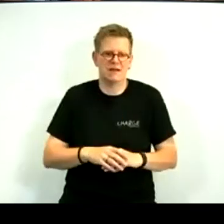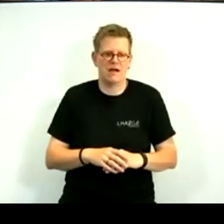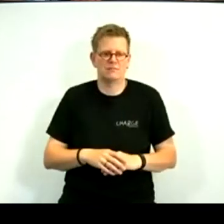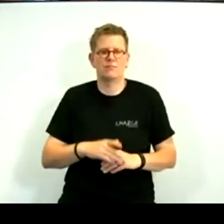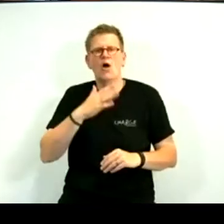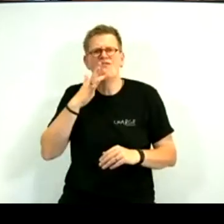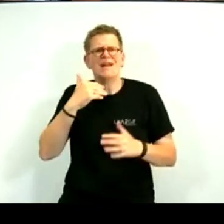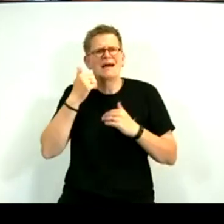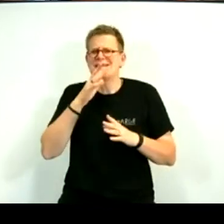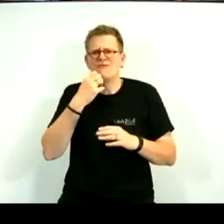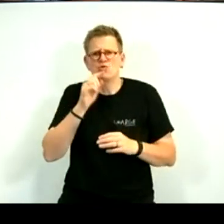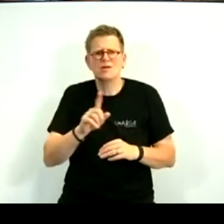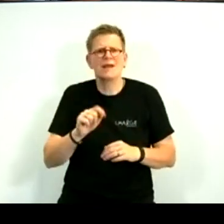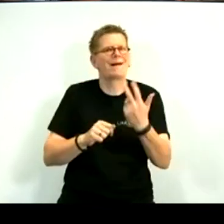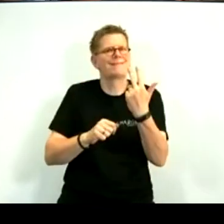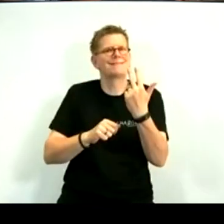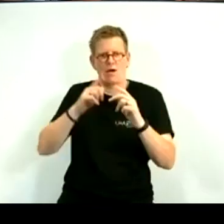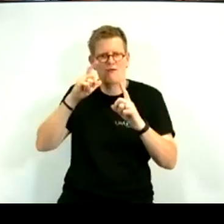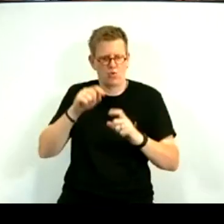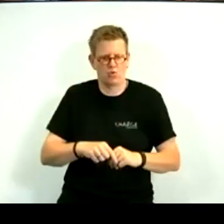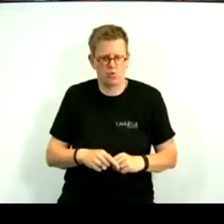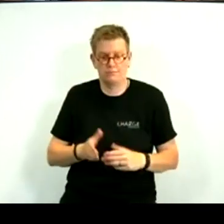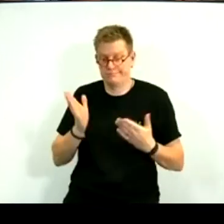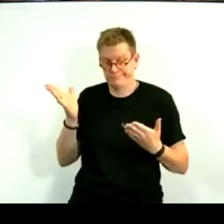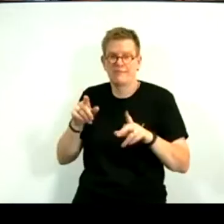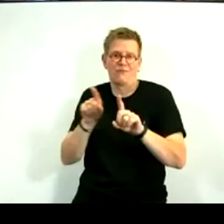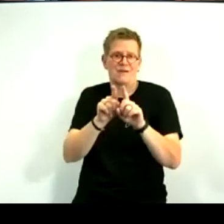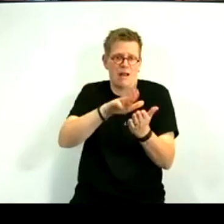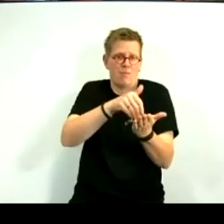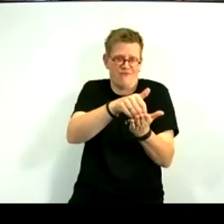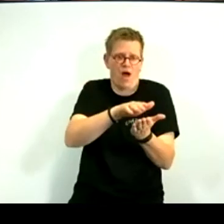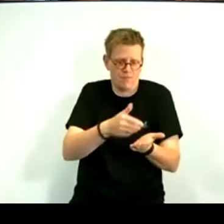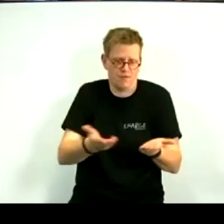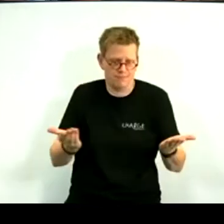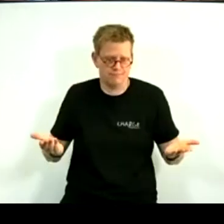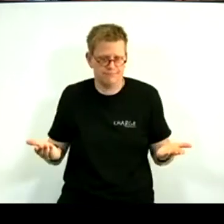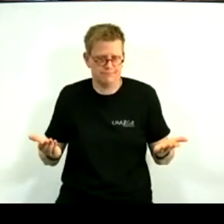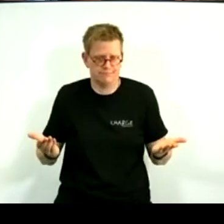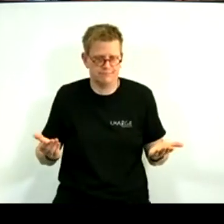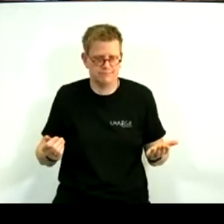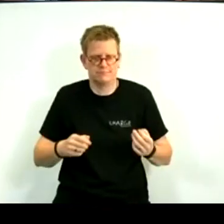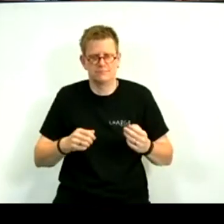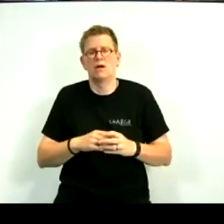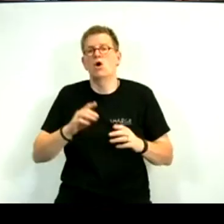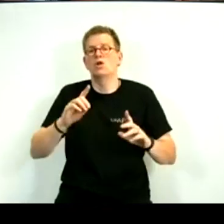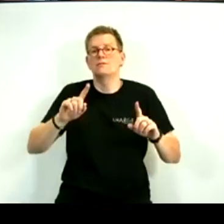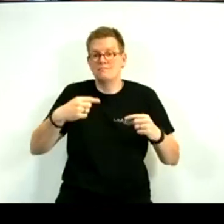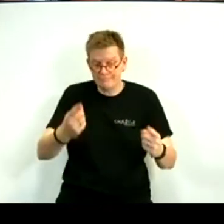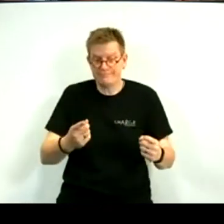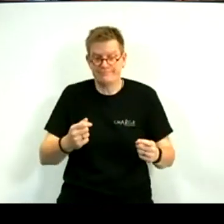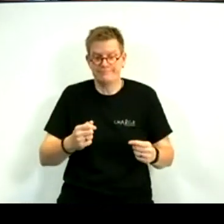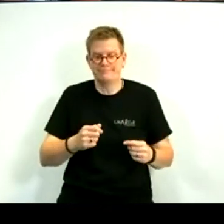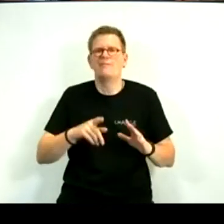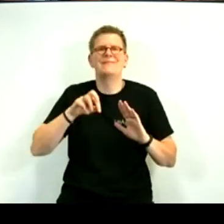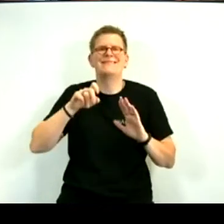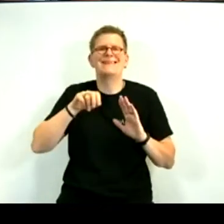see everything's the same color, so it all tends to blend. And the next 2 show staircases, and you see